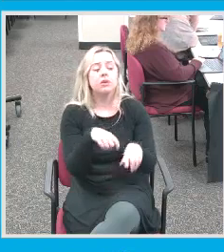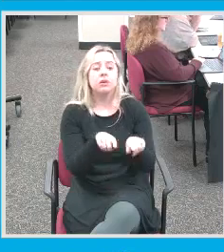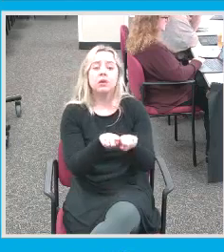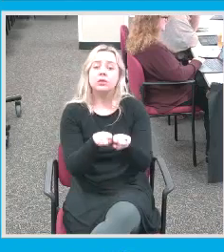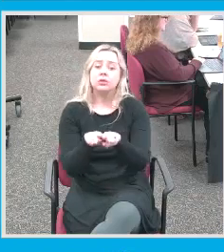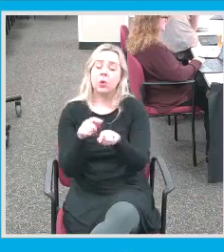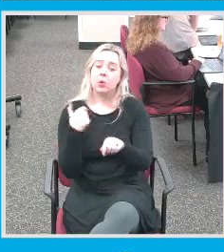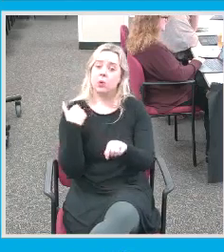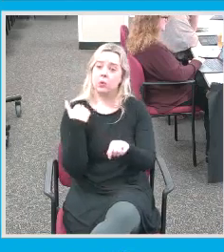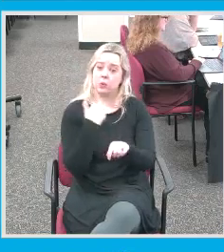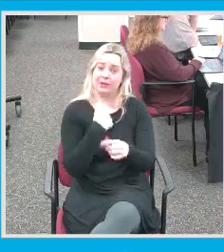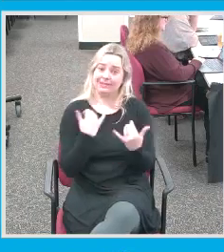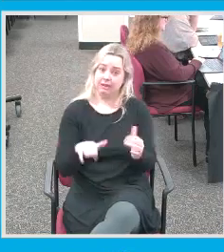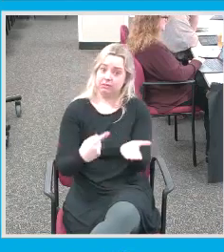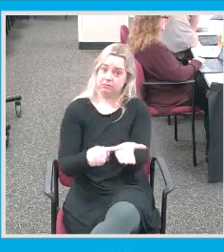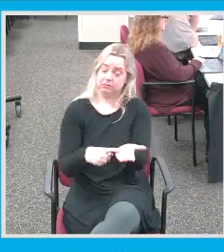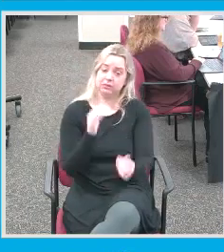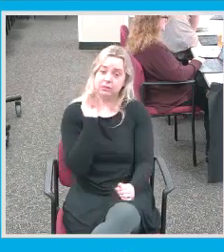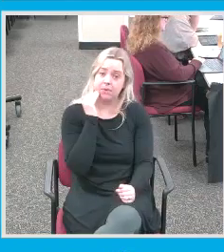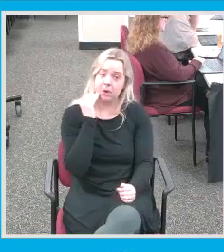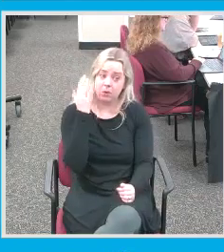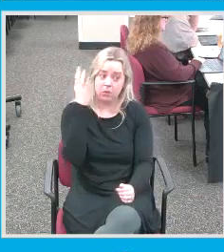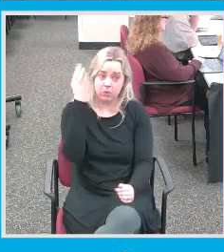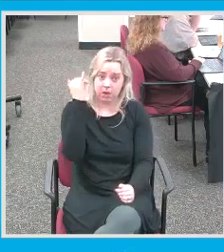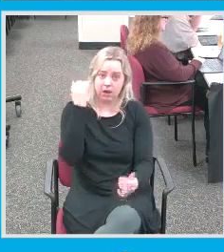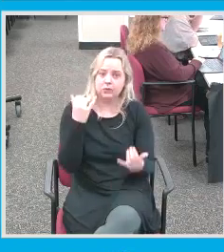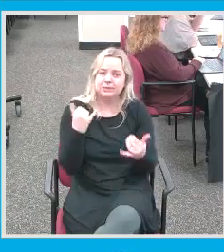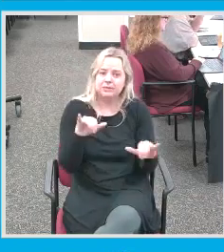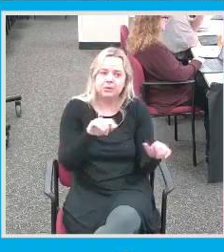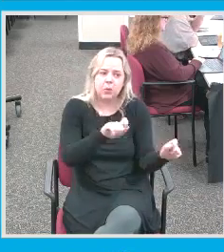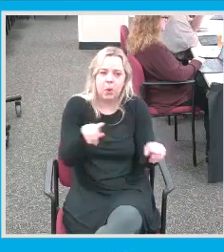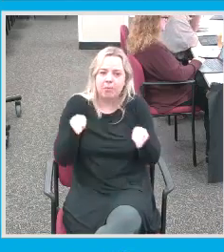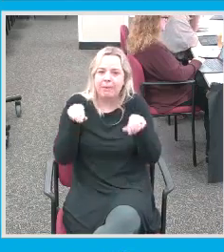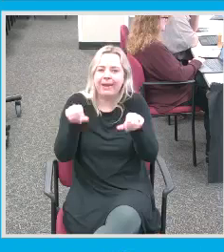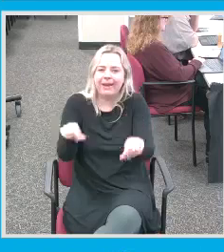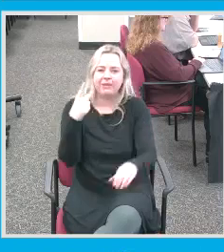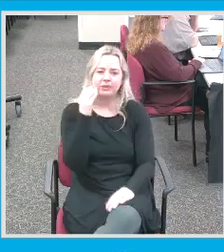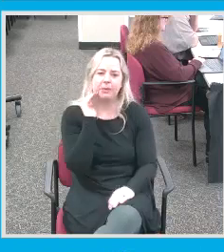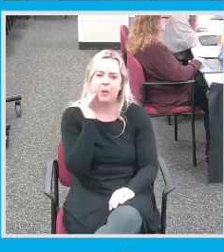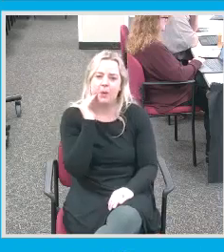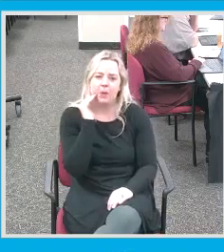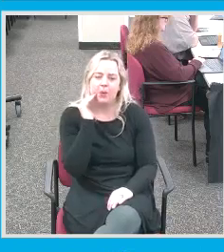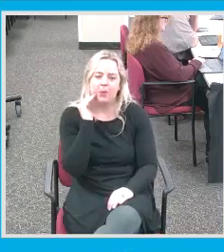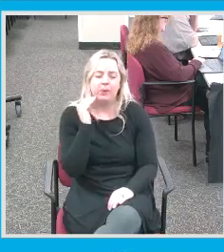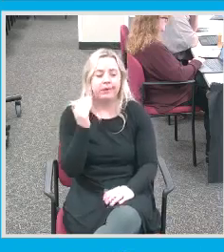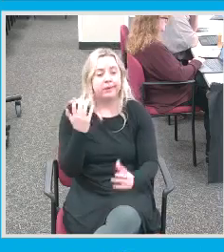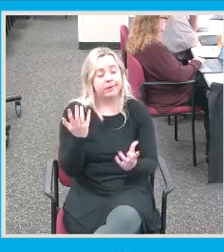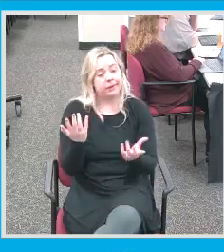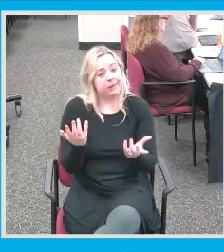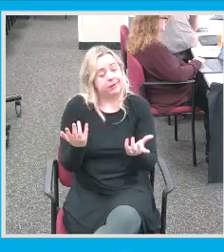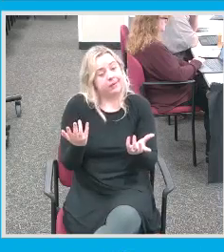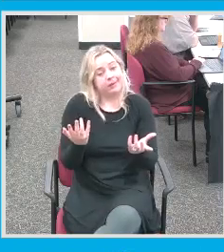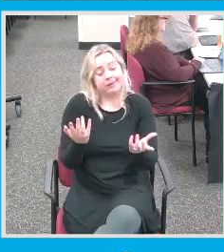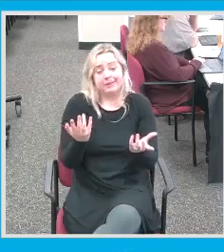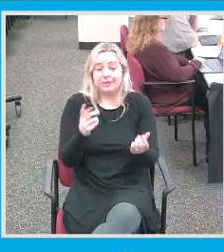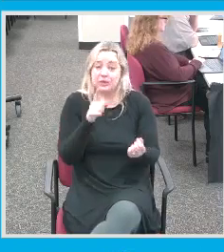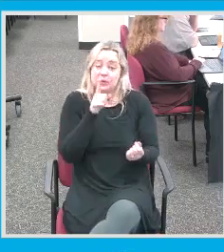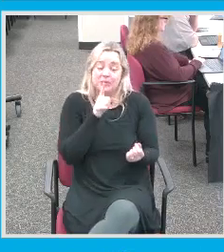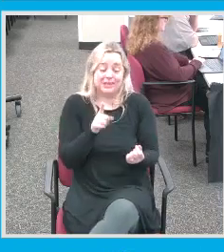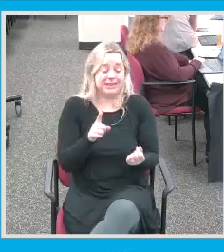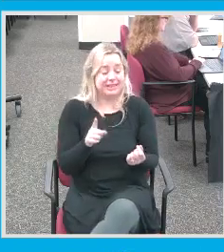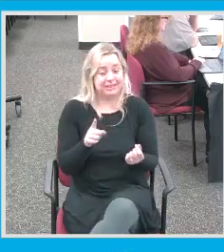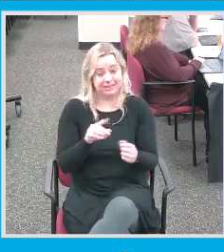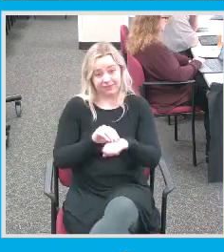for tobacco use, whether you use the product or not. So whether that's you're using it and it's impacting your health, it's costing you your health,